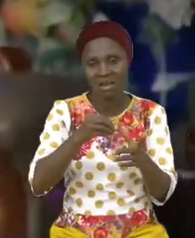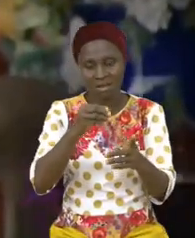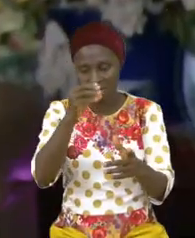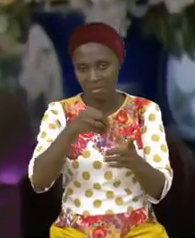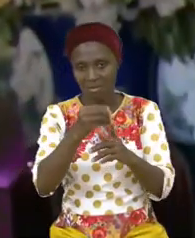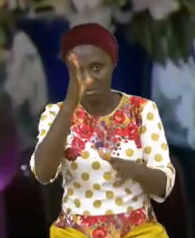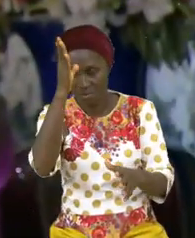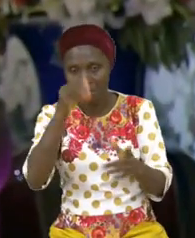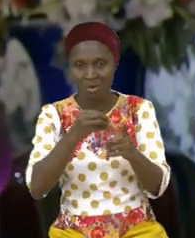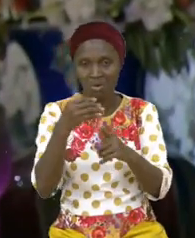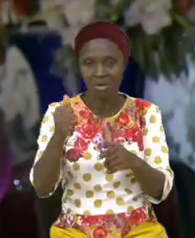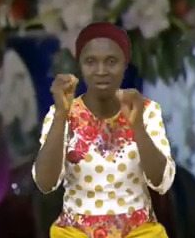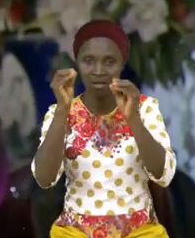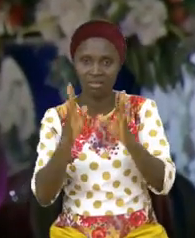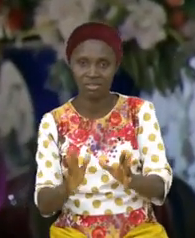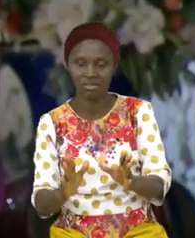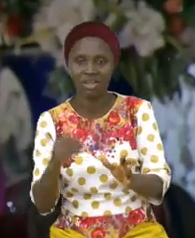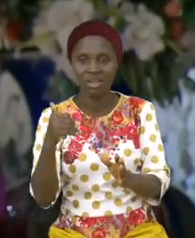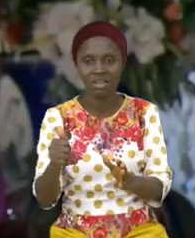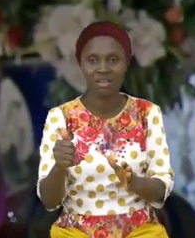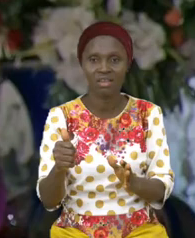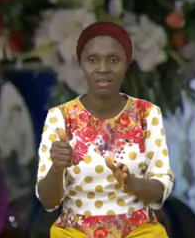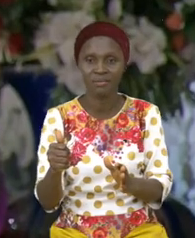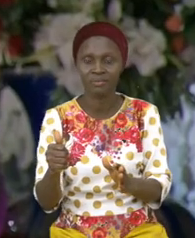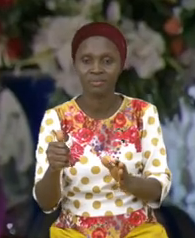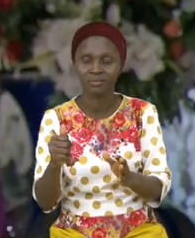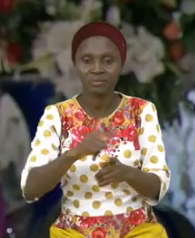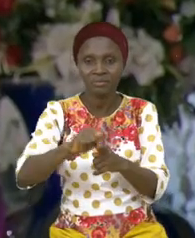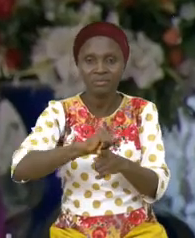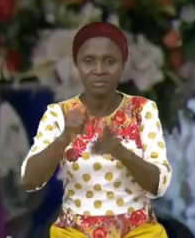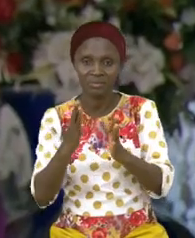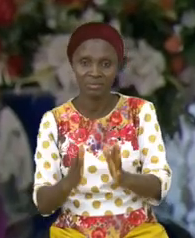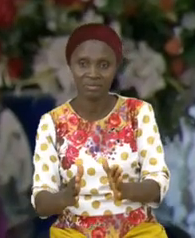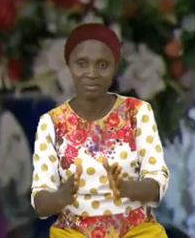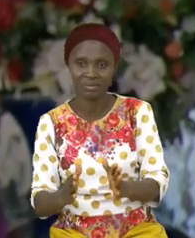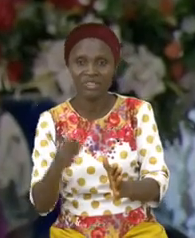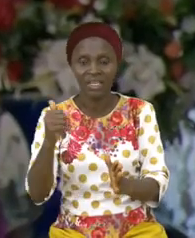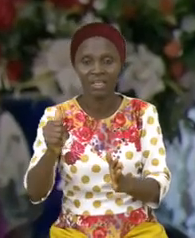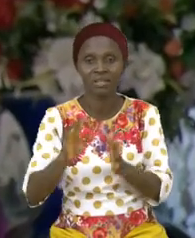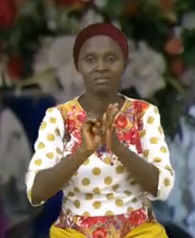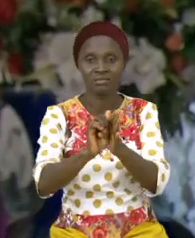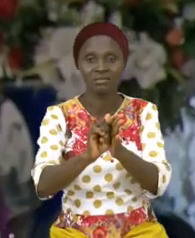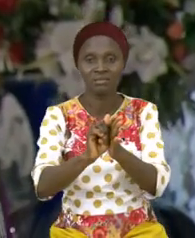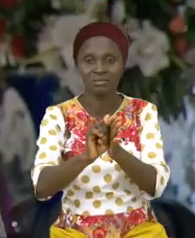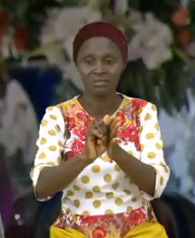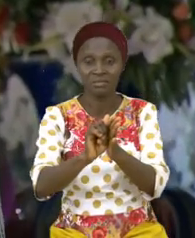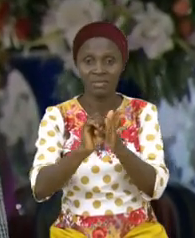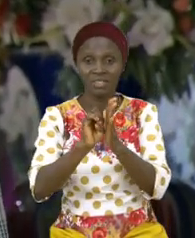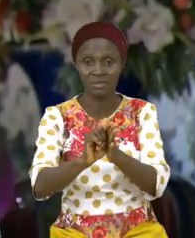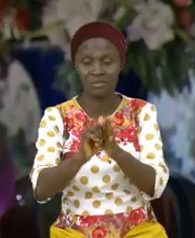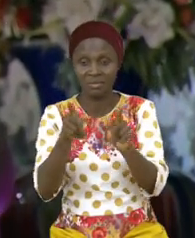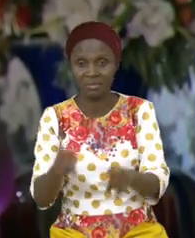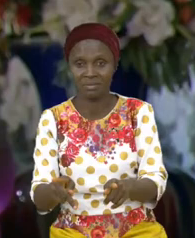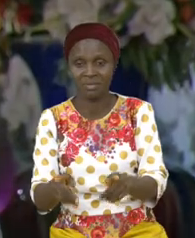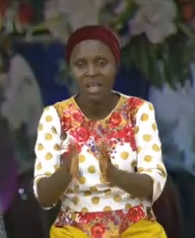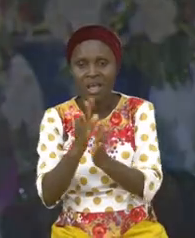a teacher, a coach, a trainer, a mentor asking them,